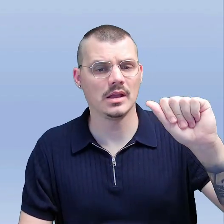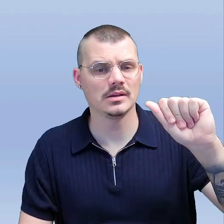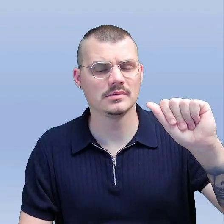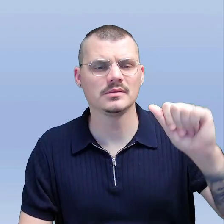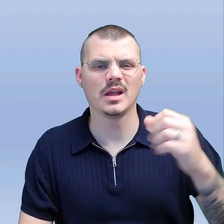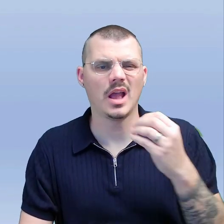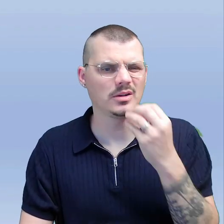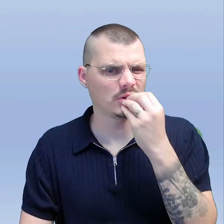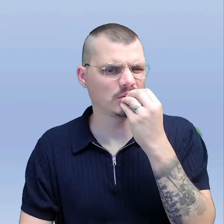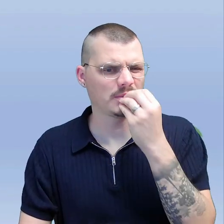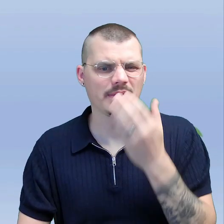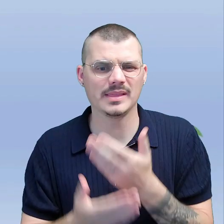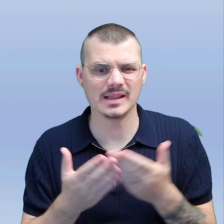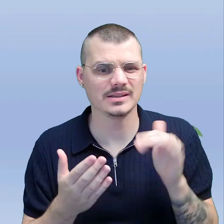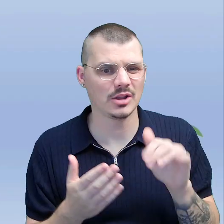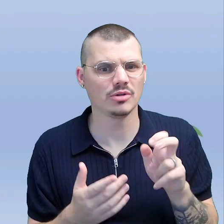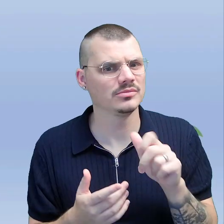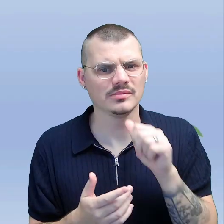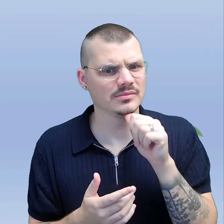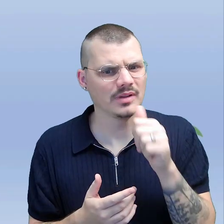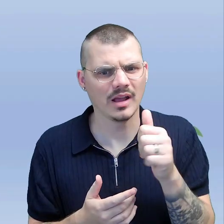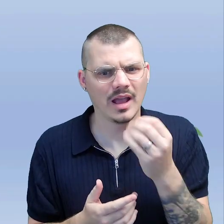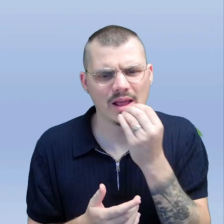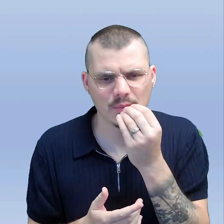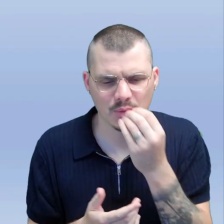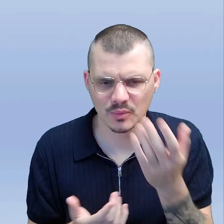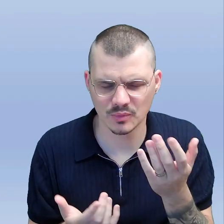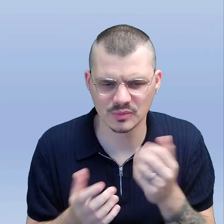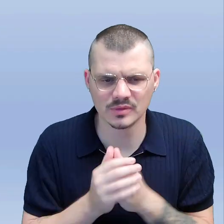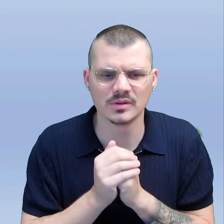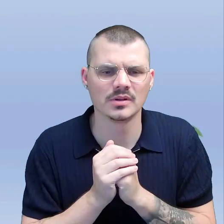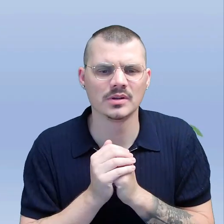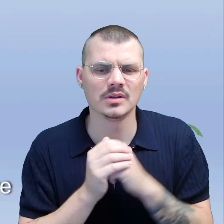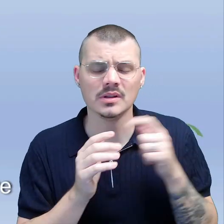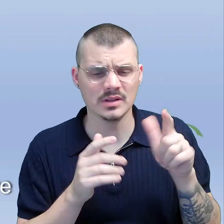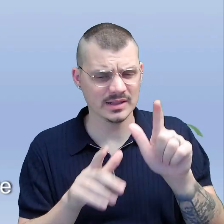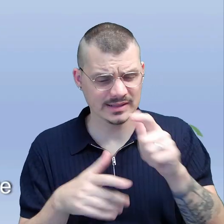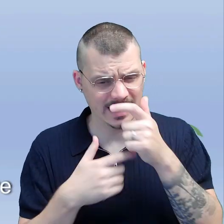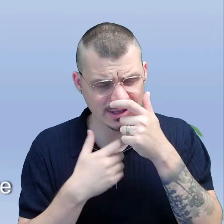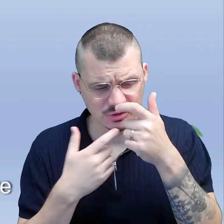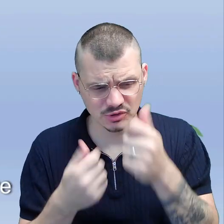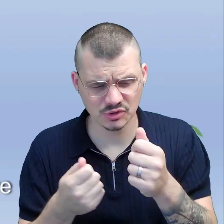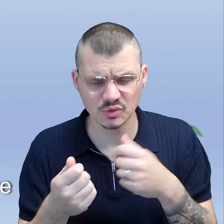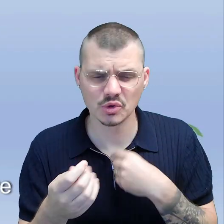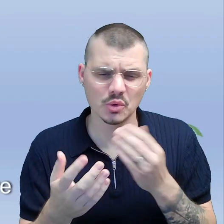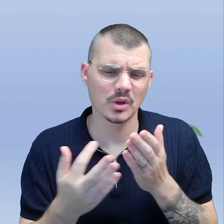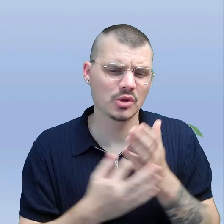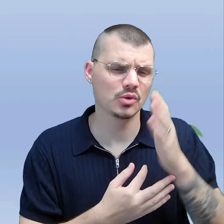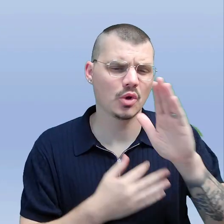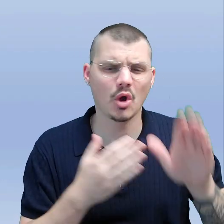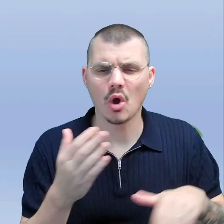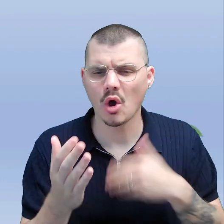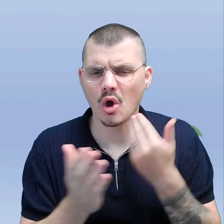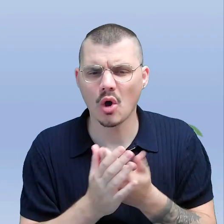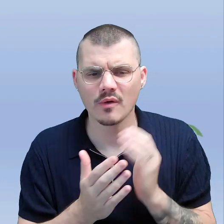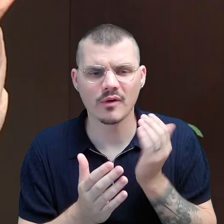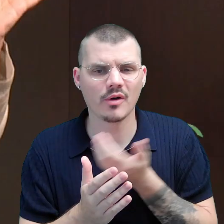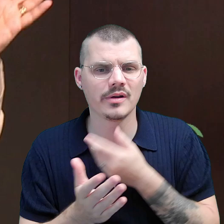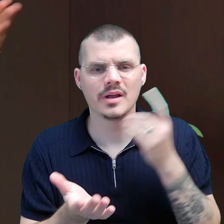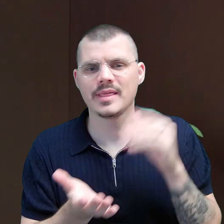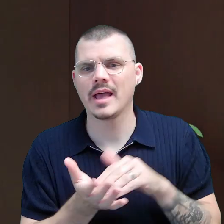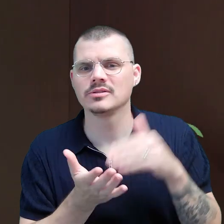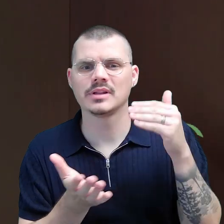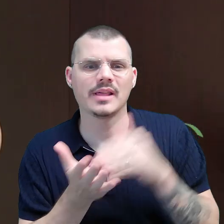Pica, right? Consuming non-edibles. Well, this was very interesting when we went through all of our,